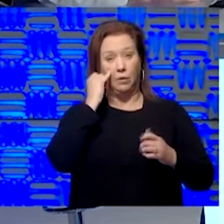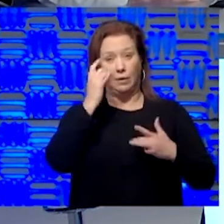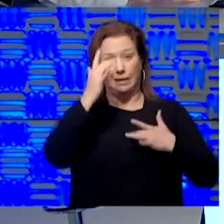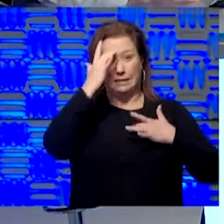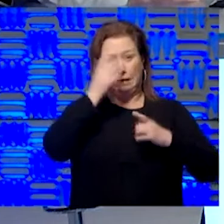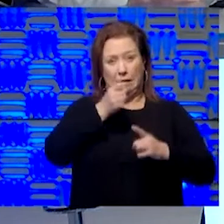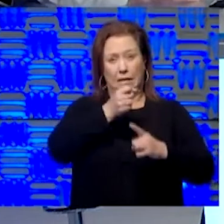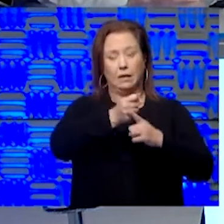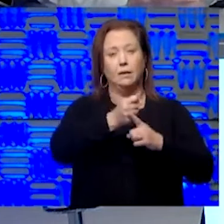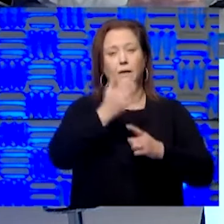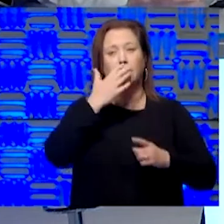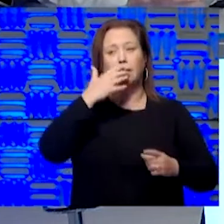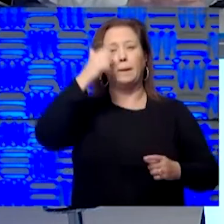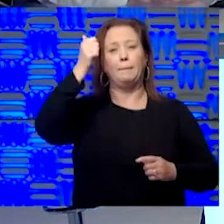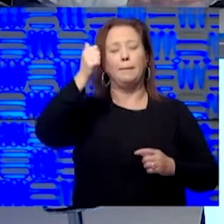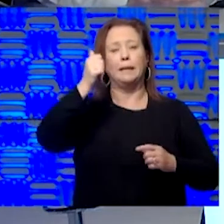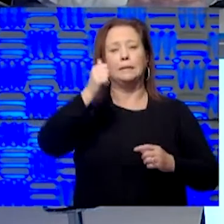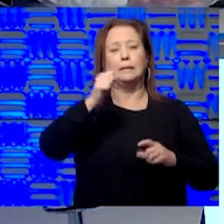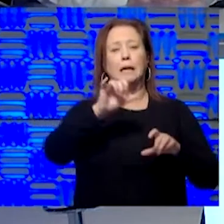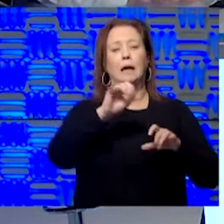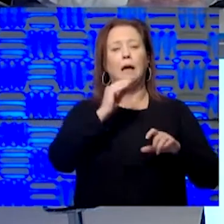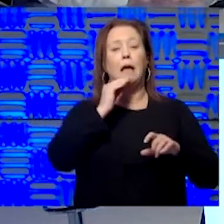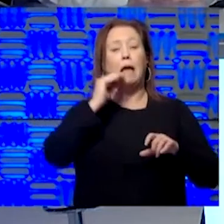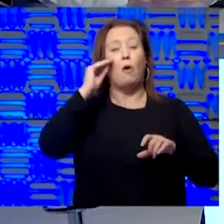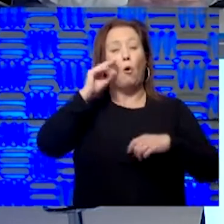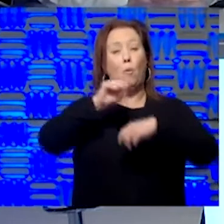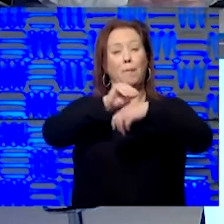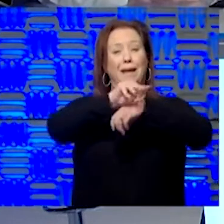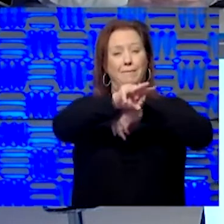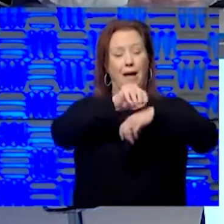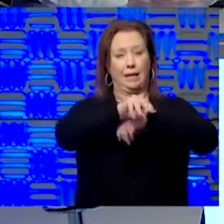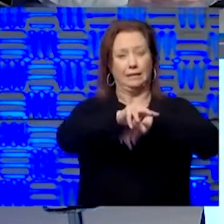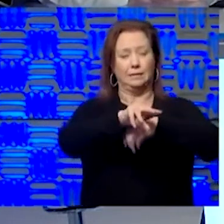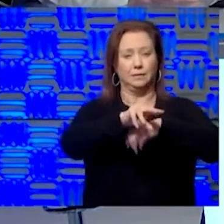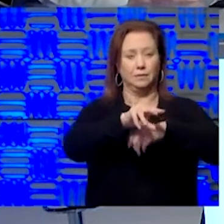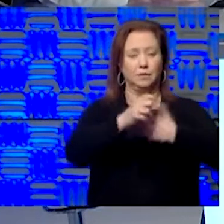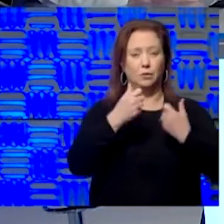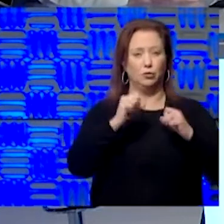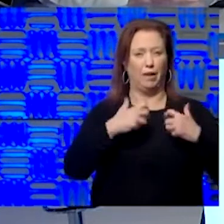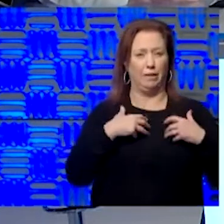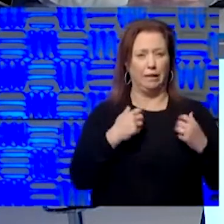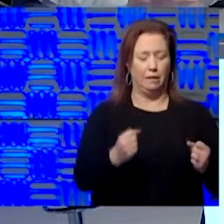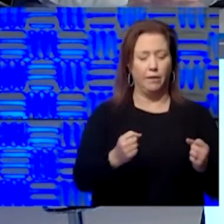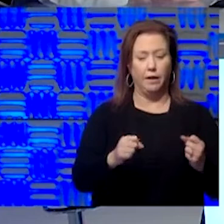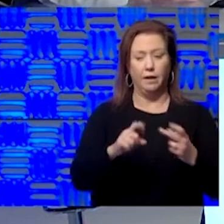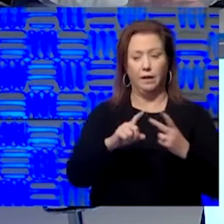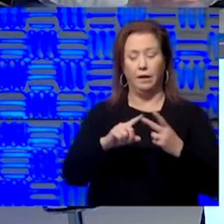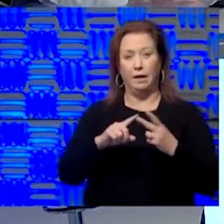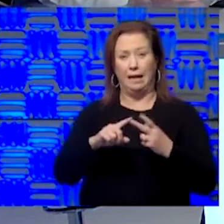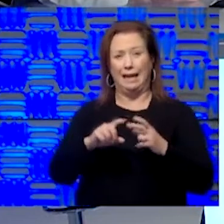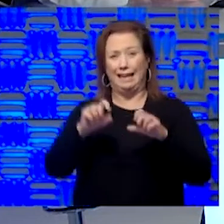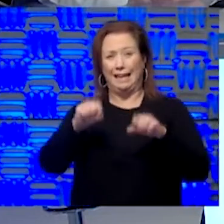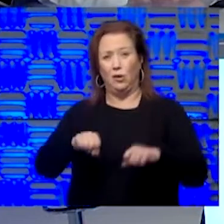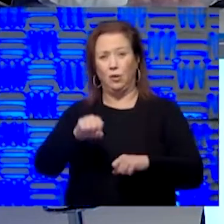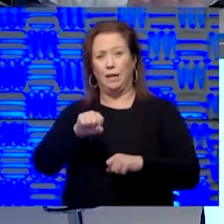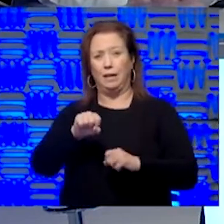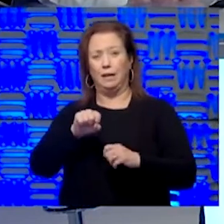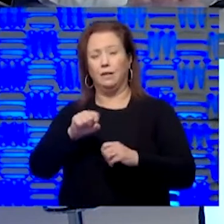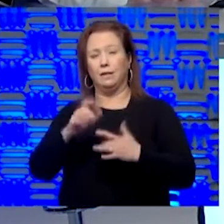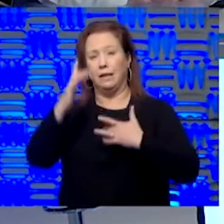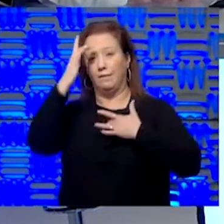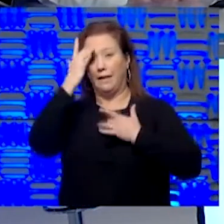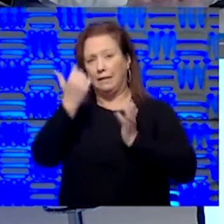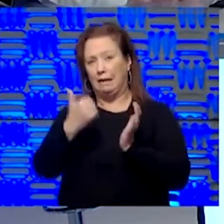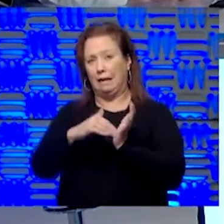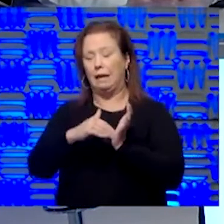the virus, what is the best at-home advice to beat it? And do you think you can get reinfected with COVID-19?